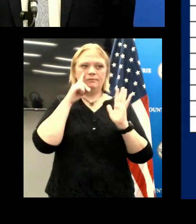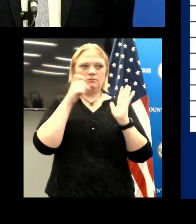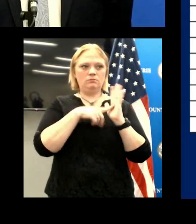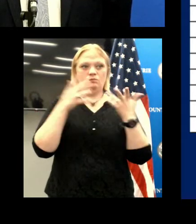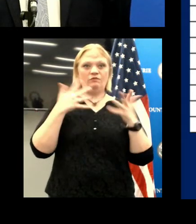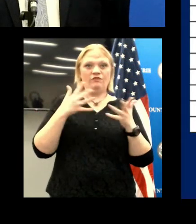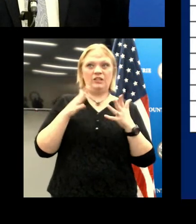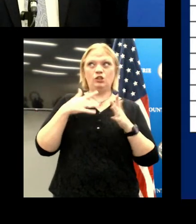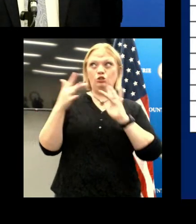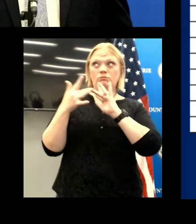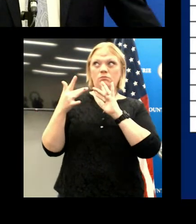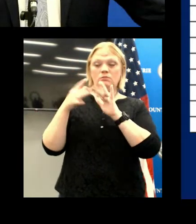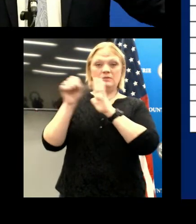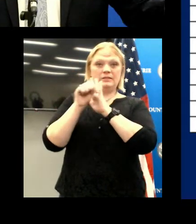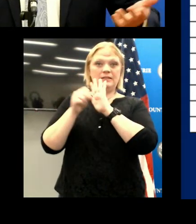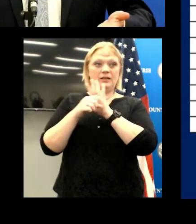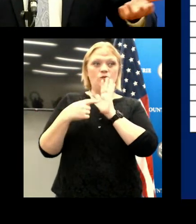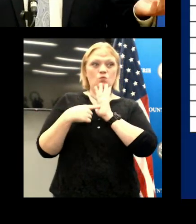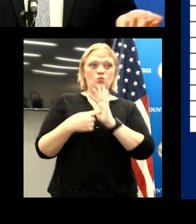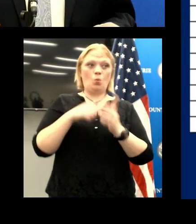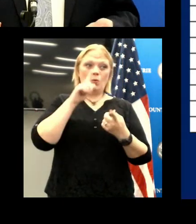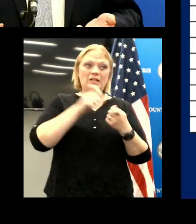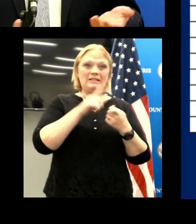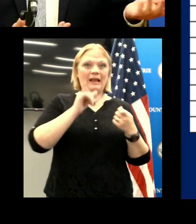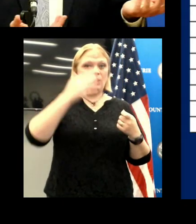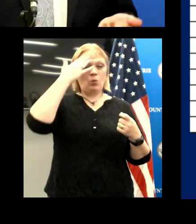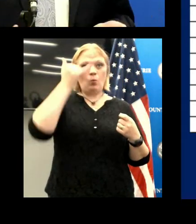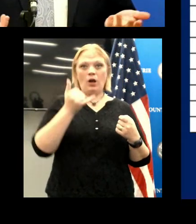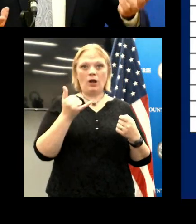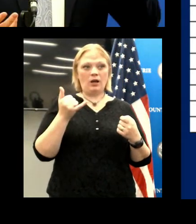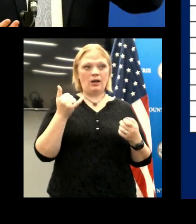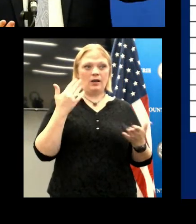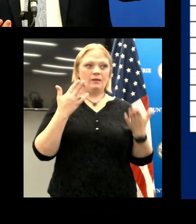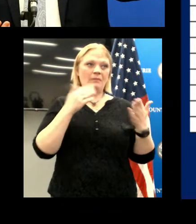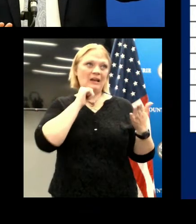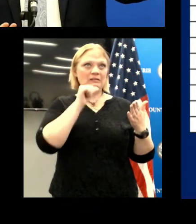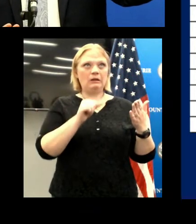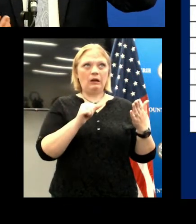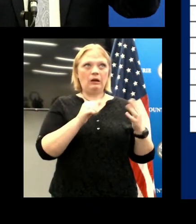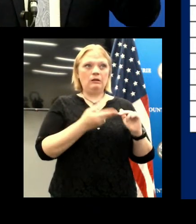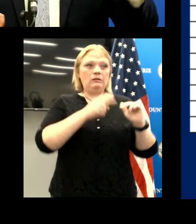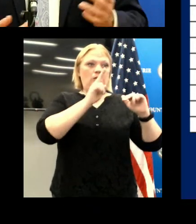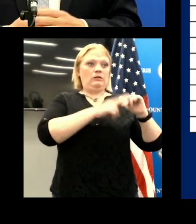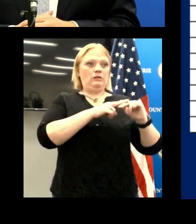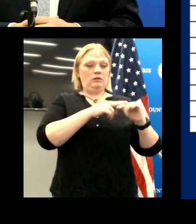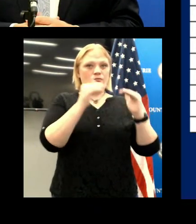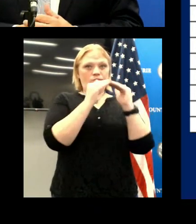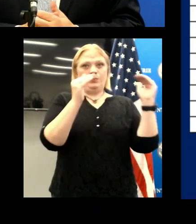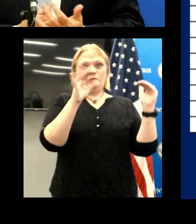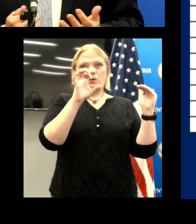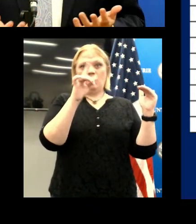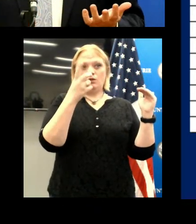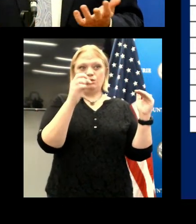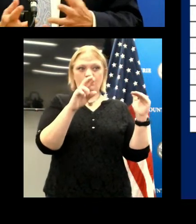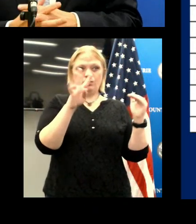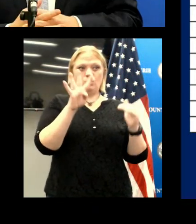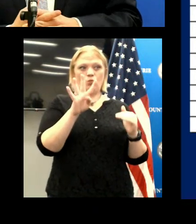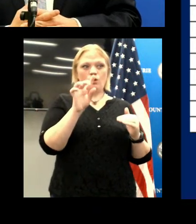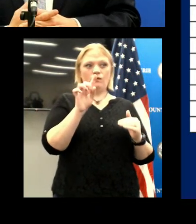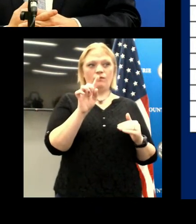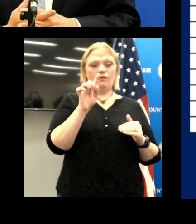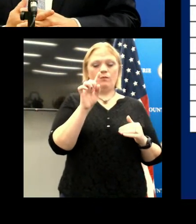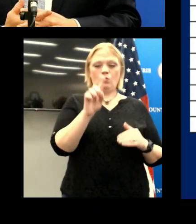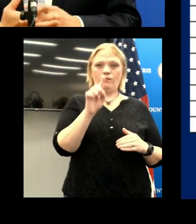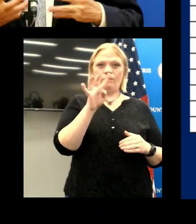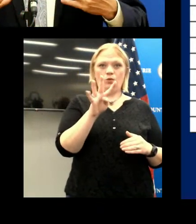state to show exactly why it may not rise to the level of a cluster. And 14212 is a kind of a good example of